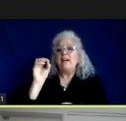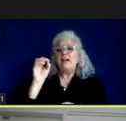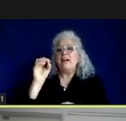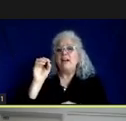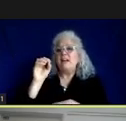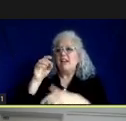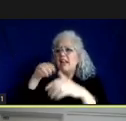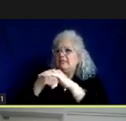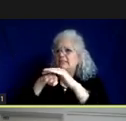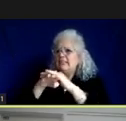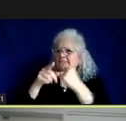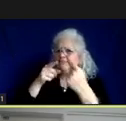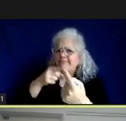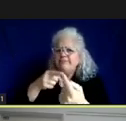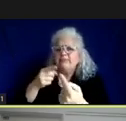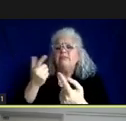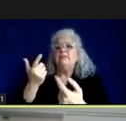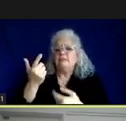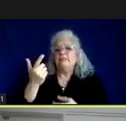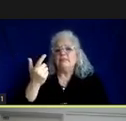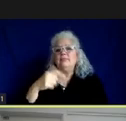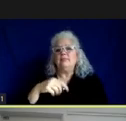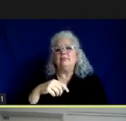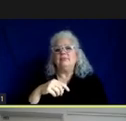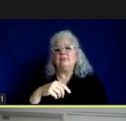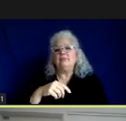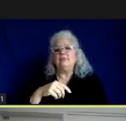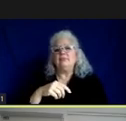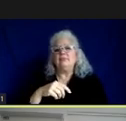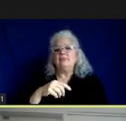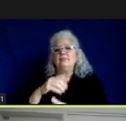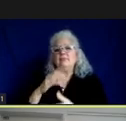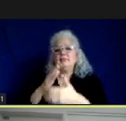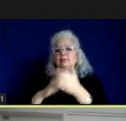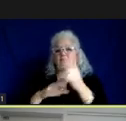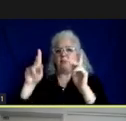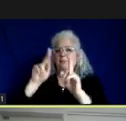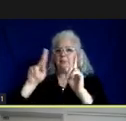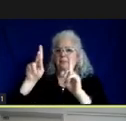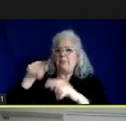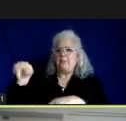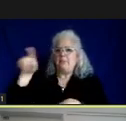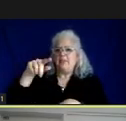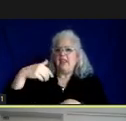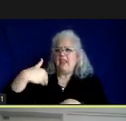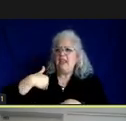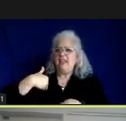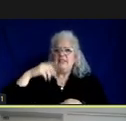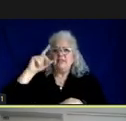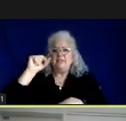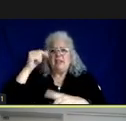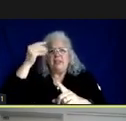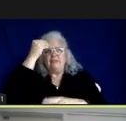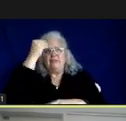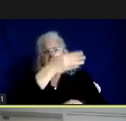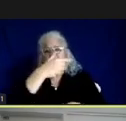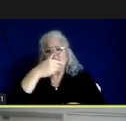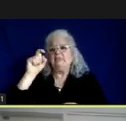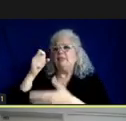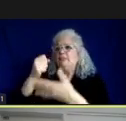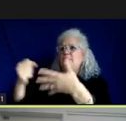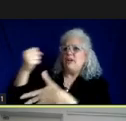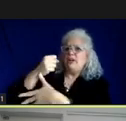are self-identifying, where they may have disabilities and need to be prioritized for access to vaccination, and